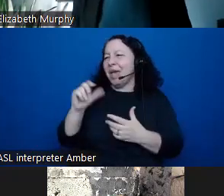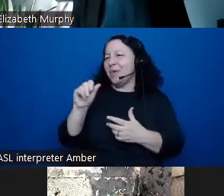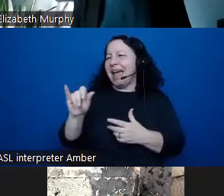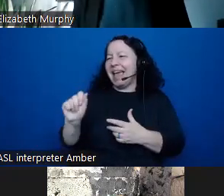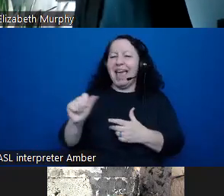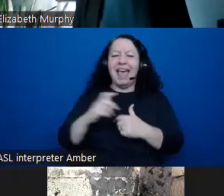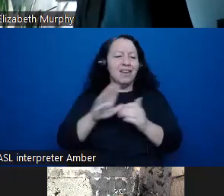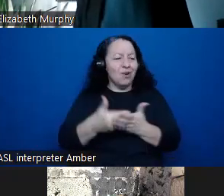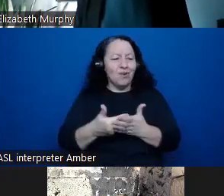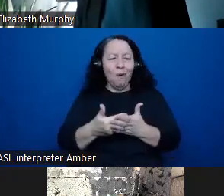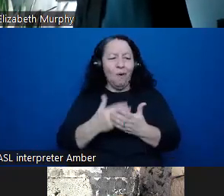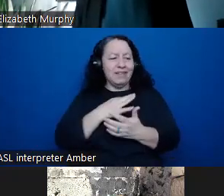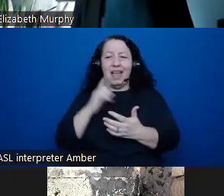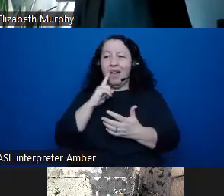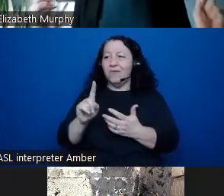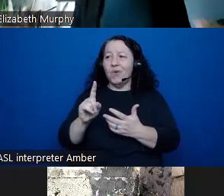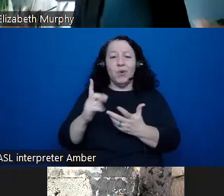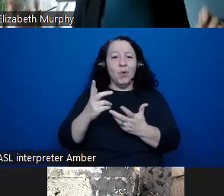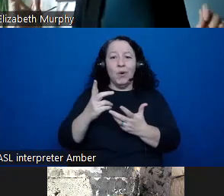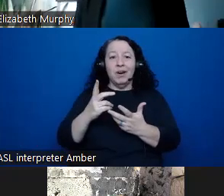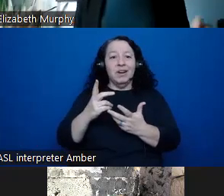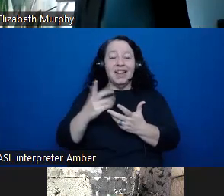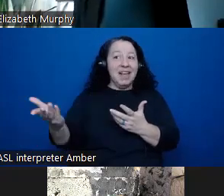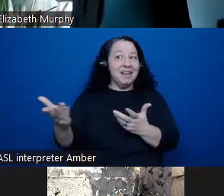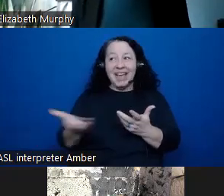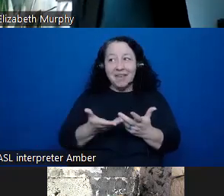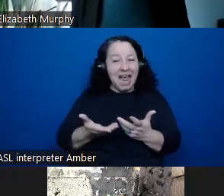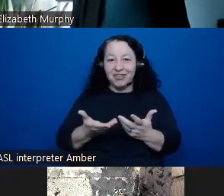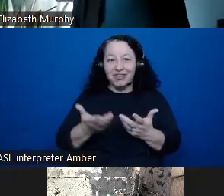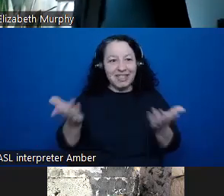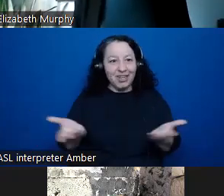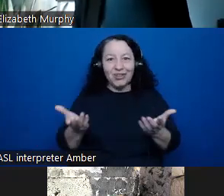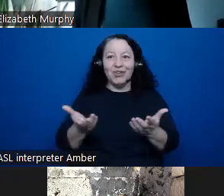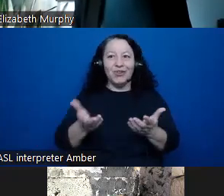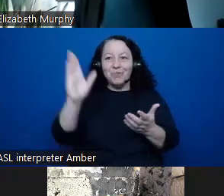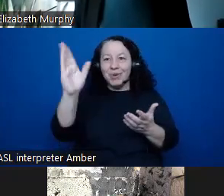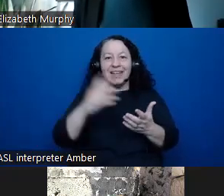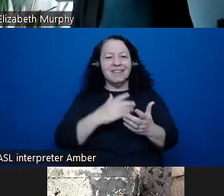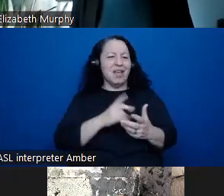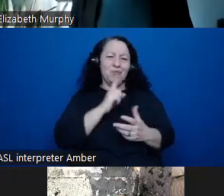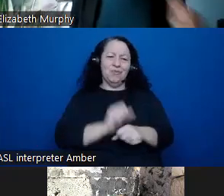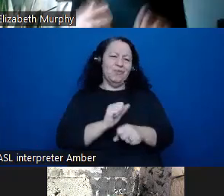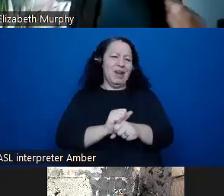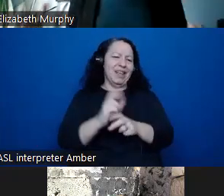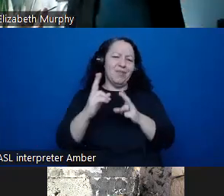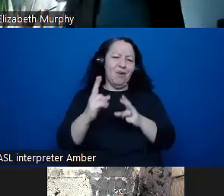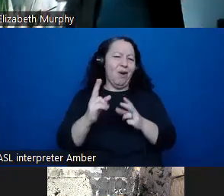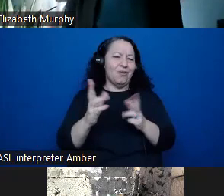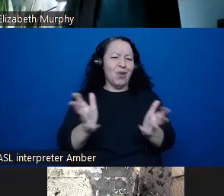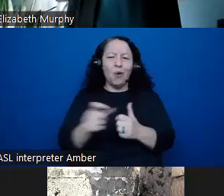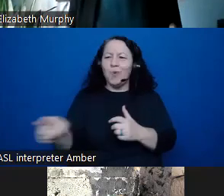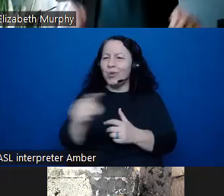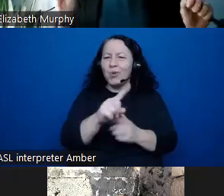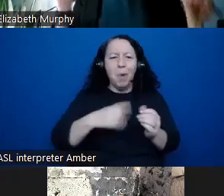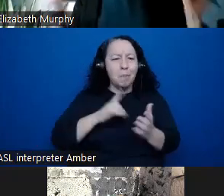staff for the invitation to present here today. It's an absolute privilege to talk to so many of you about my research. And what I'll be